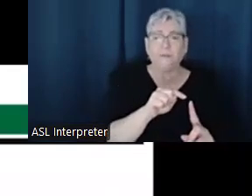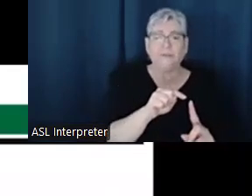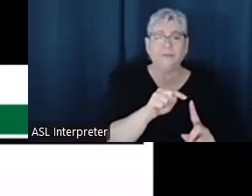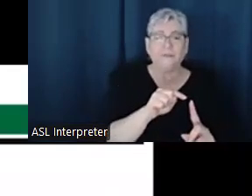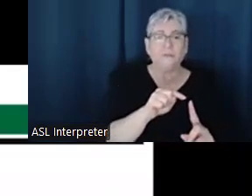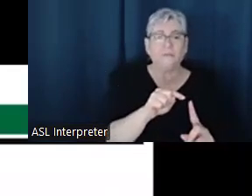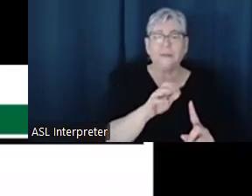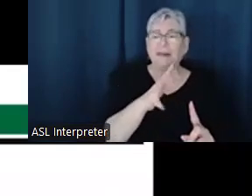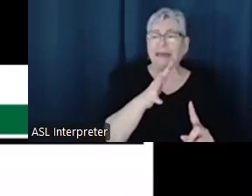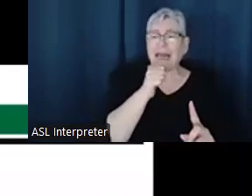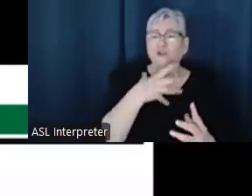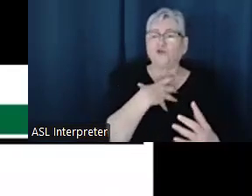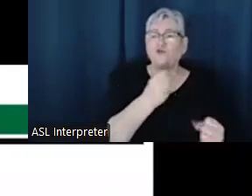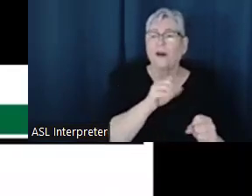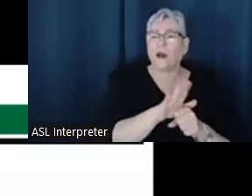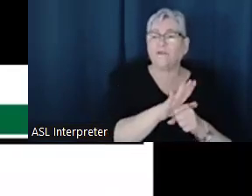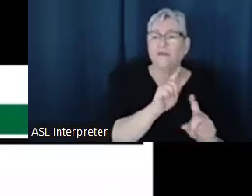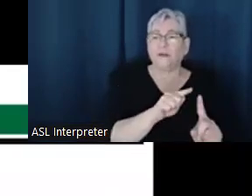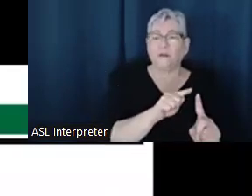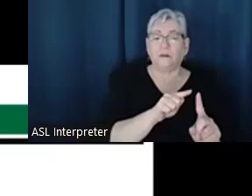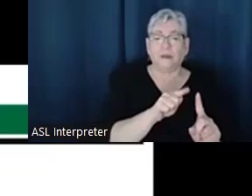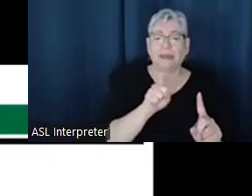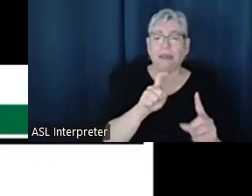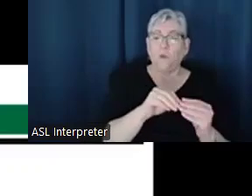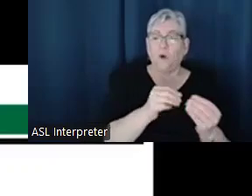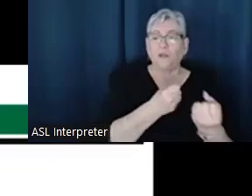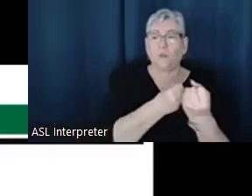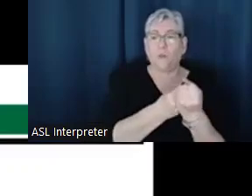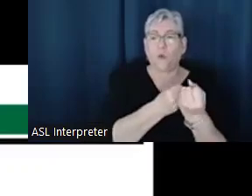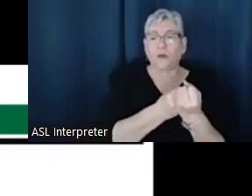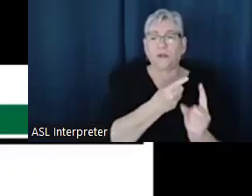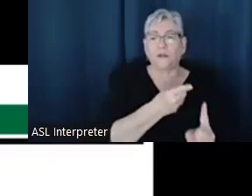at, that they need some supports in.